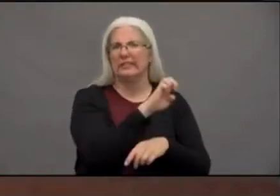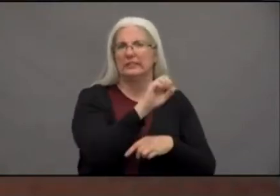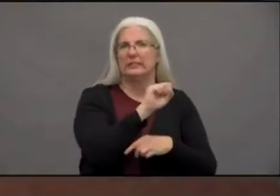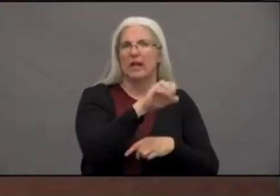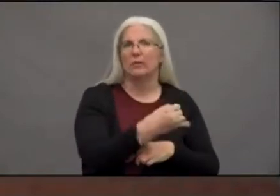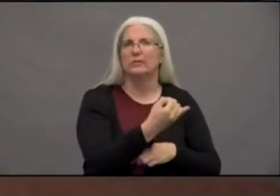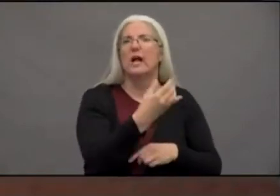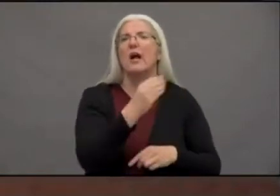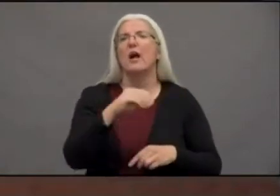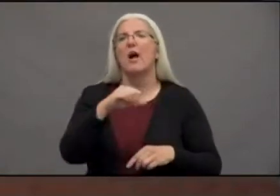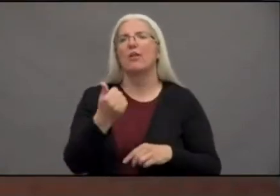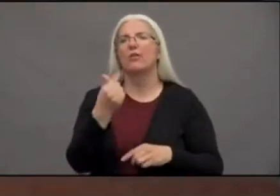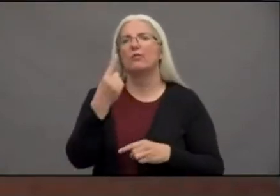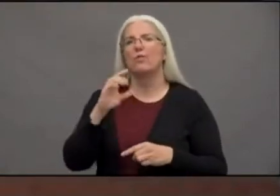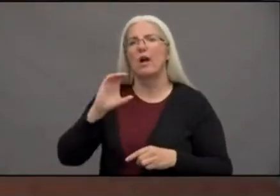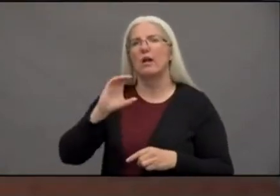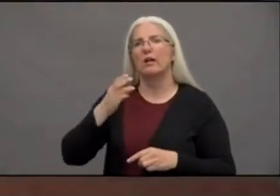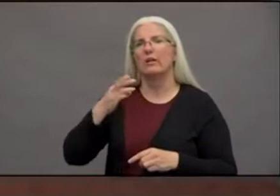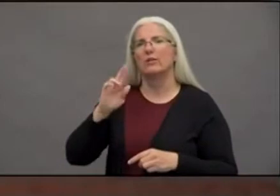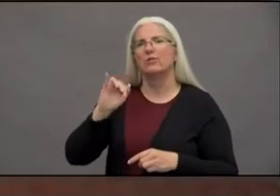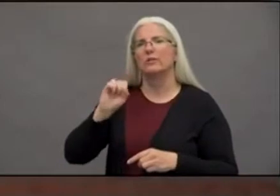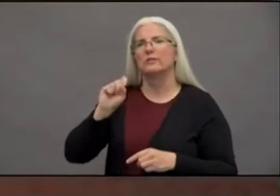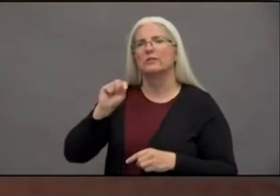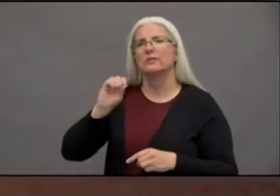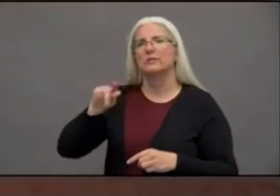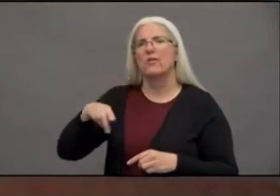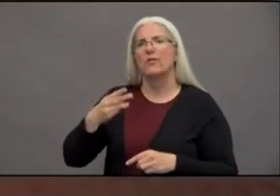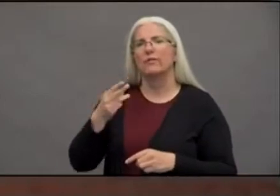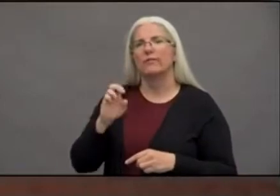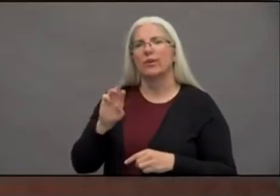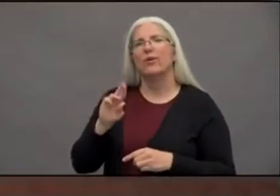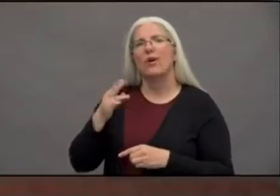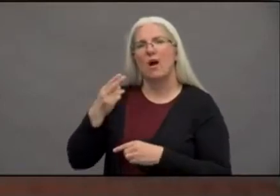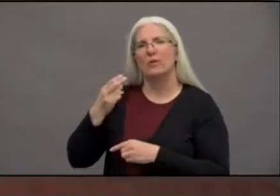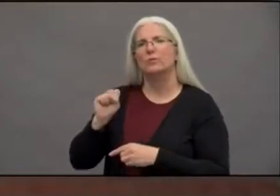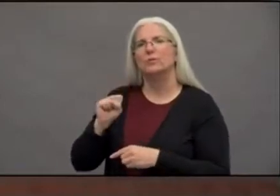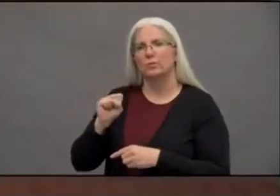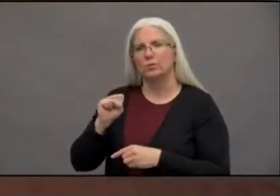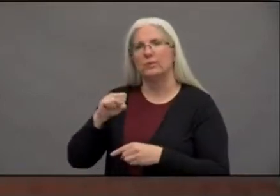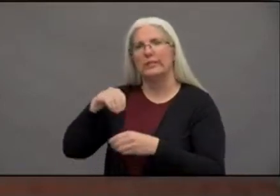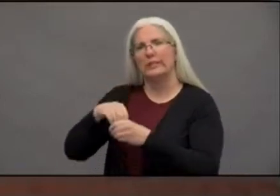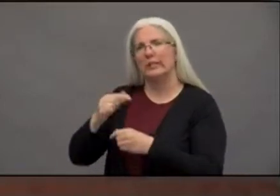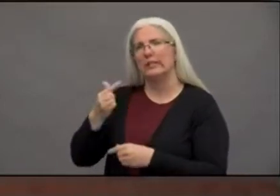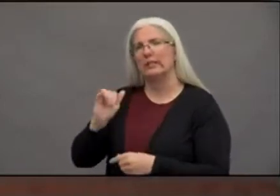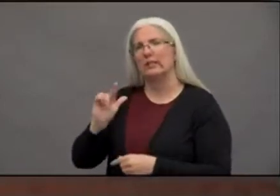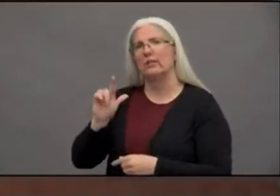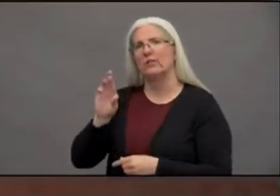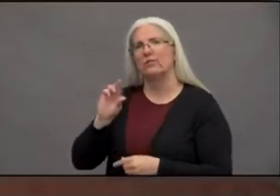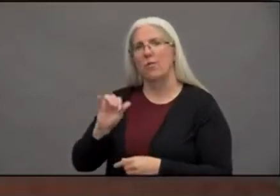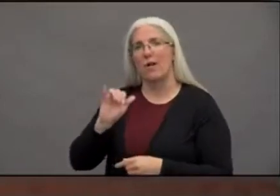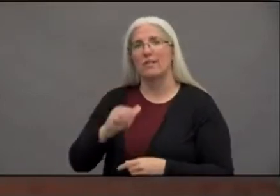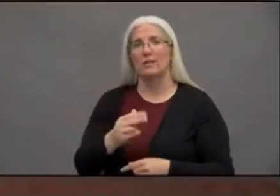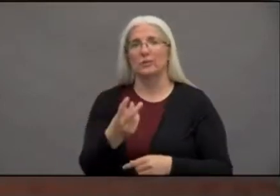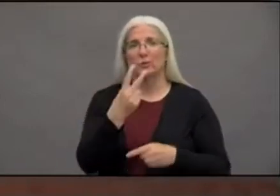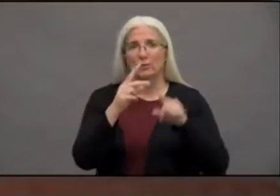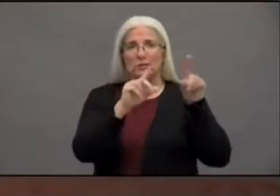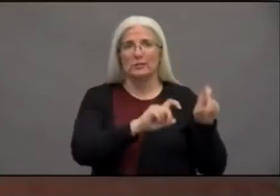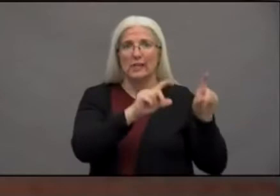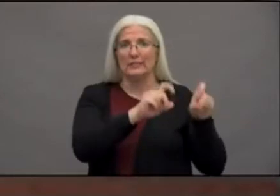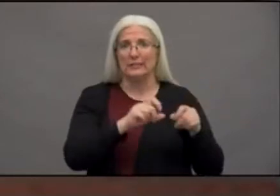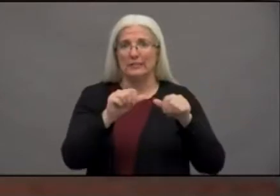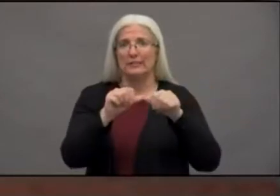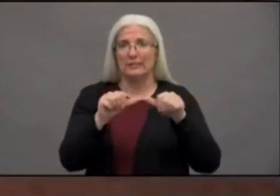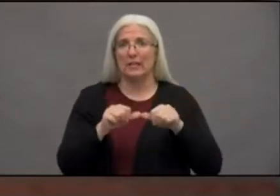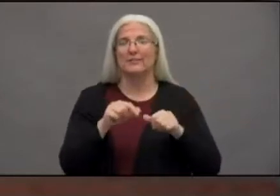High School in Gilroy. Testing centers are by appointment only. You can schedule an appointment by